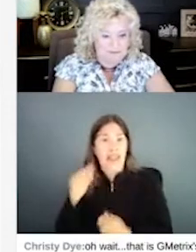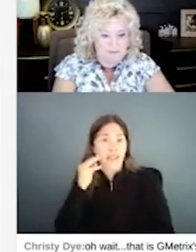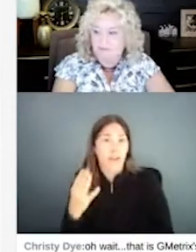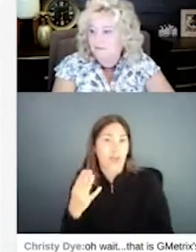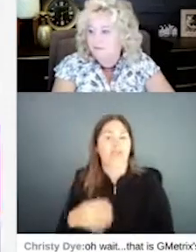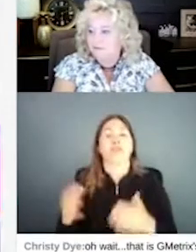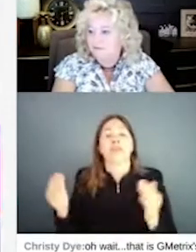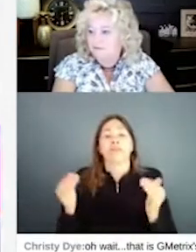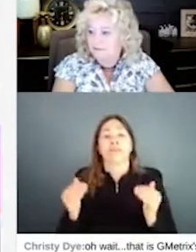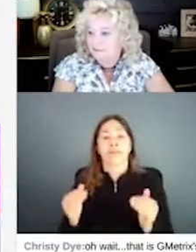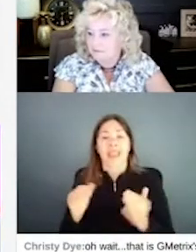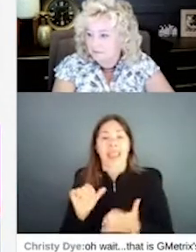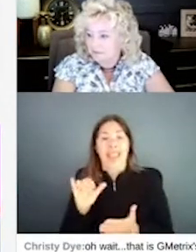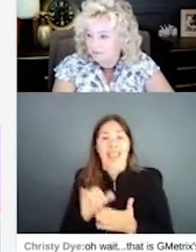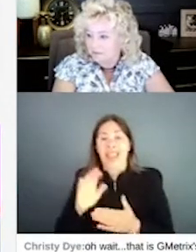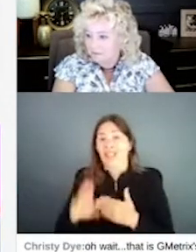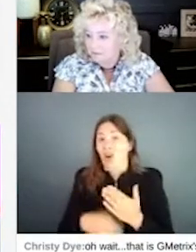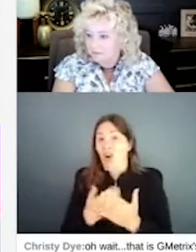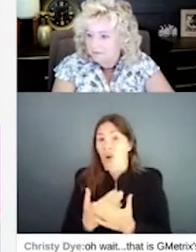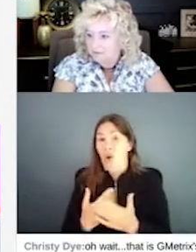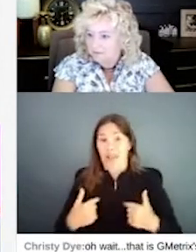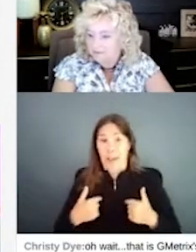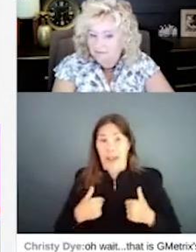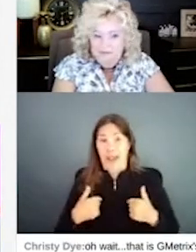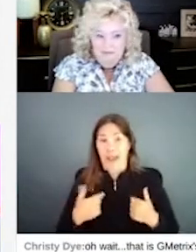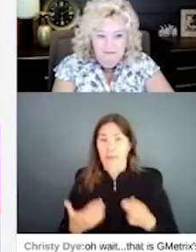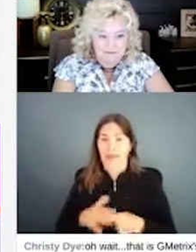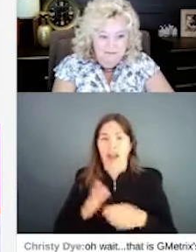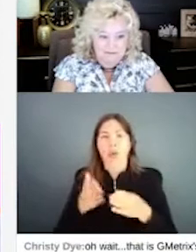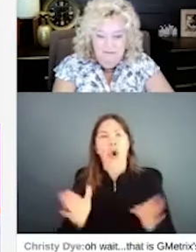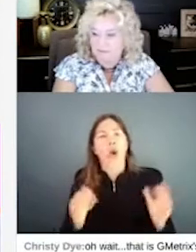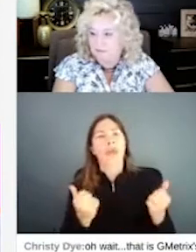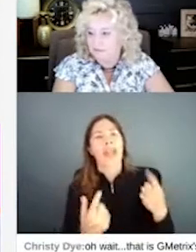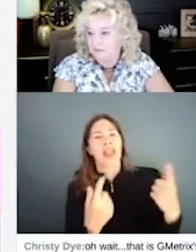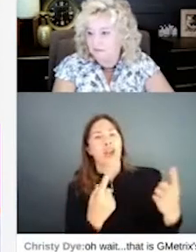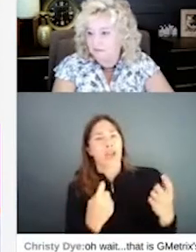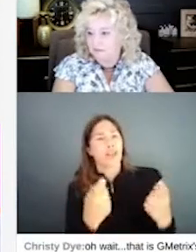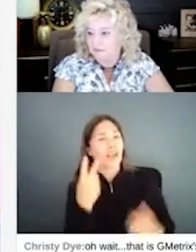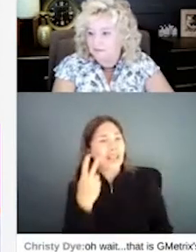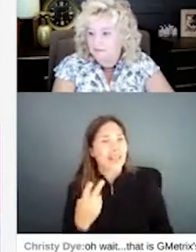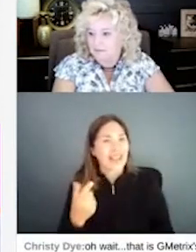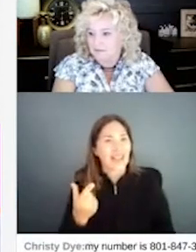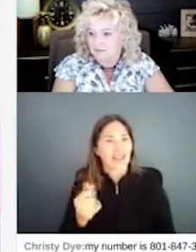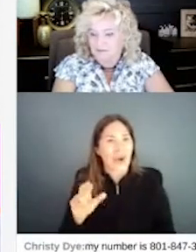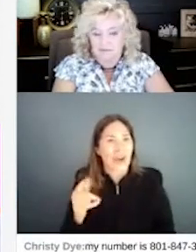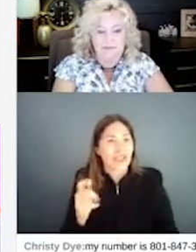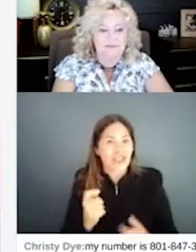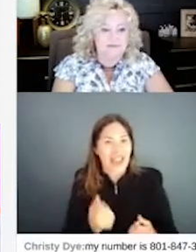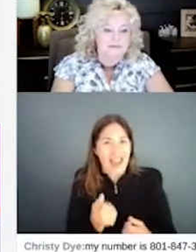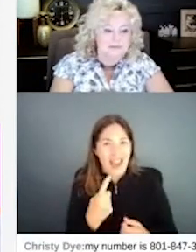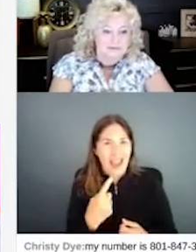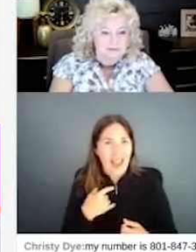Okay, that is all that I wanted to cover. I want to open it up for questions now. I see George is asking, has